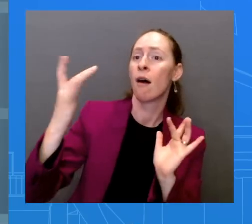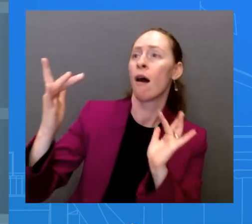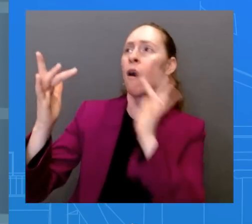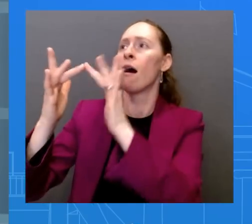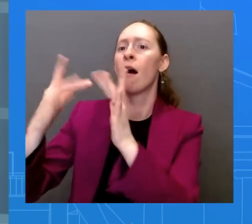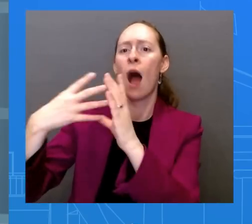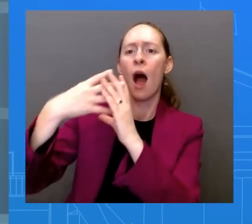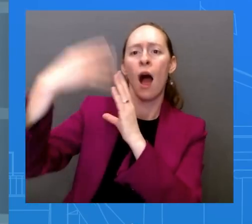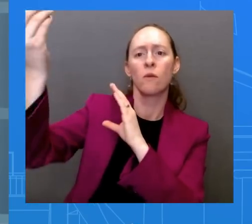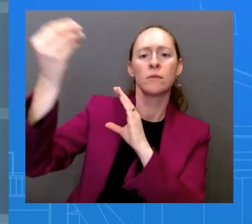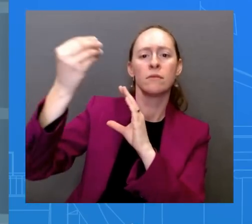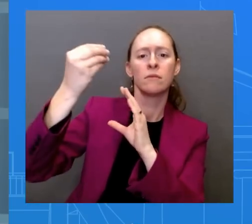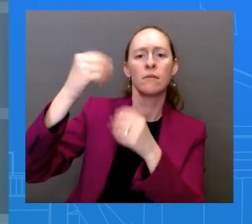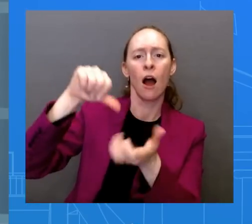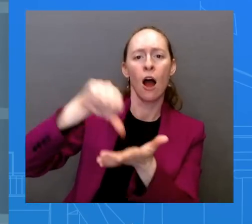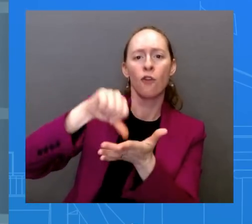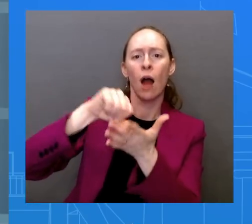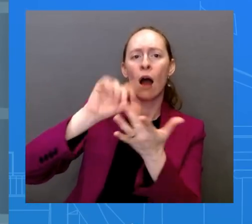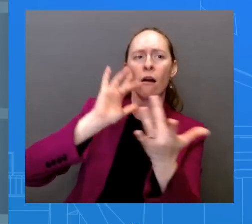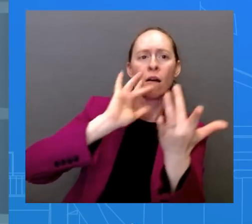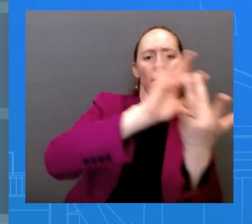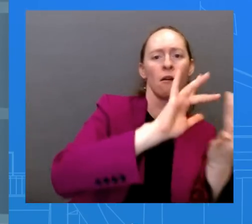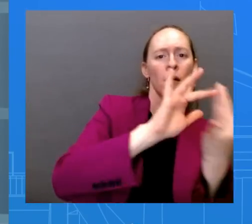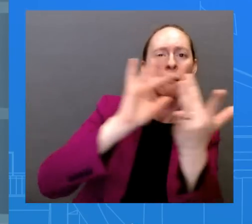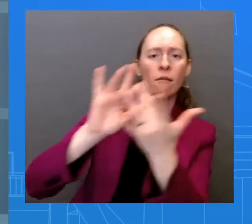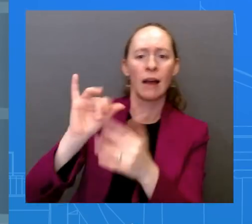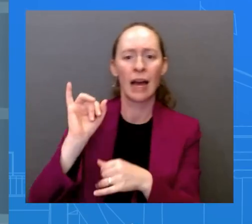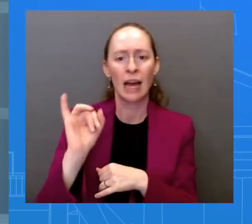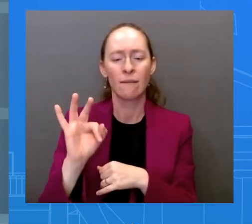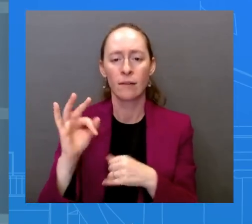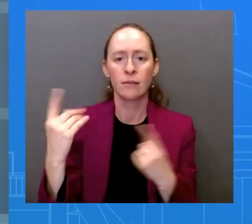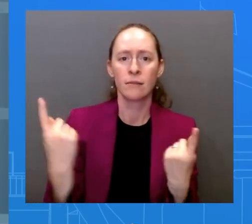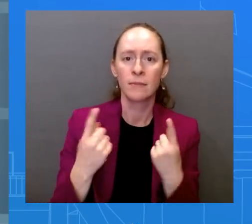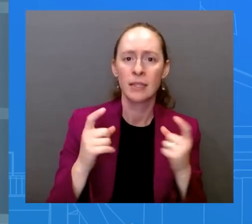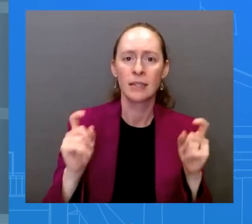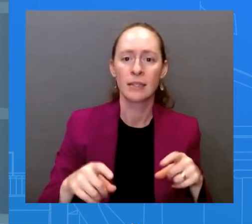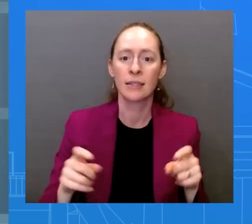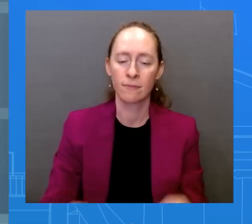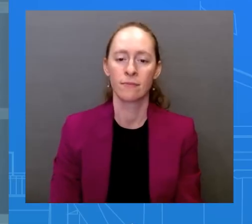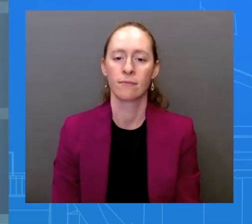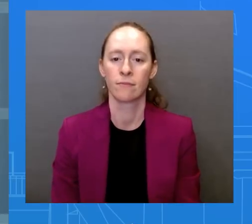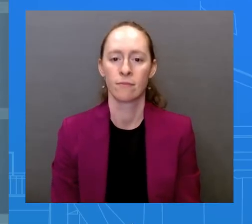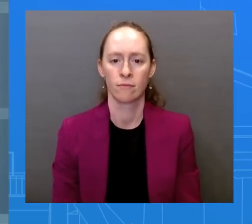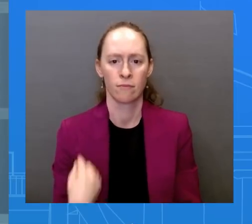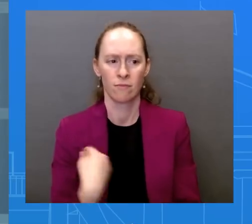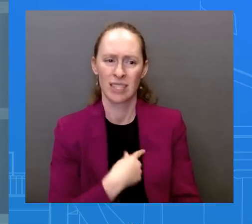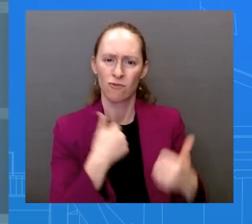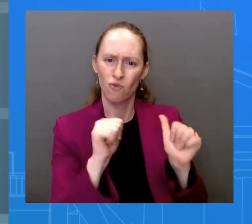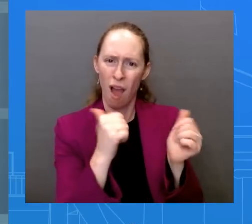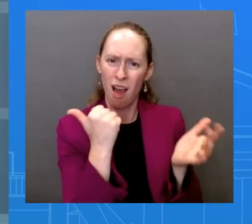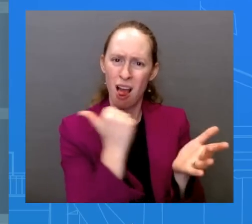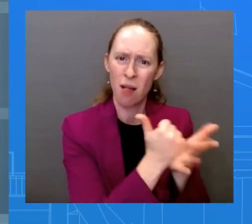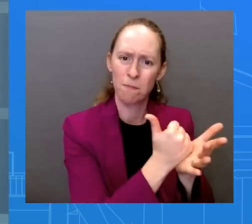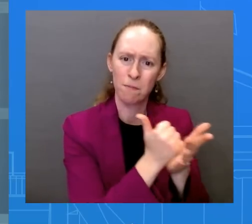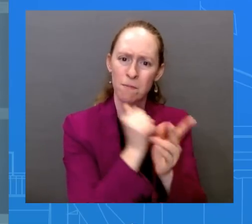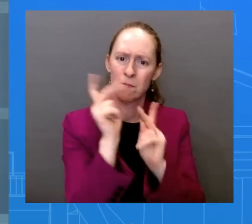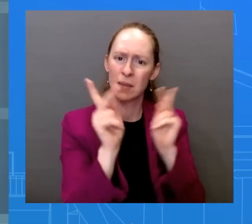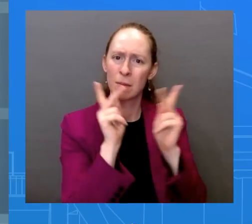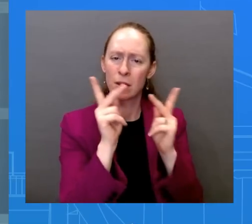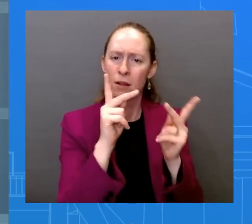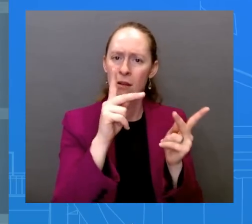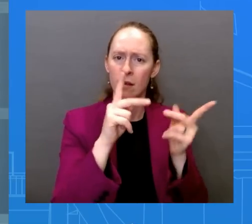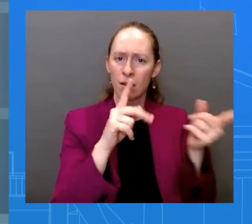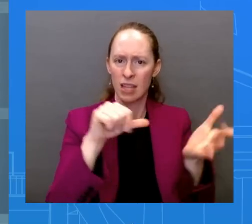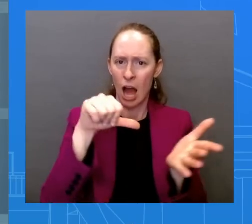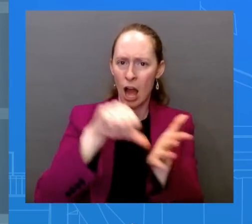we are helping the Iranian people access tools that are better equipped to counter the Iranian government's effort to surveil